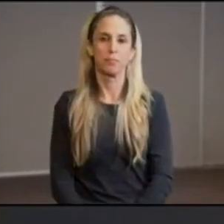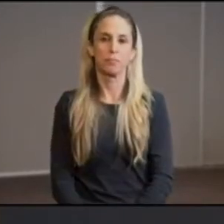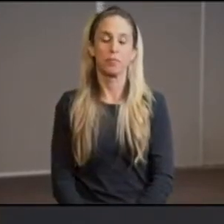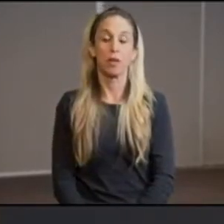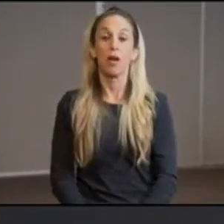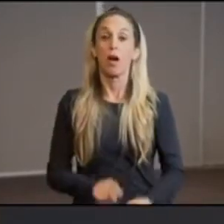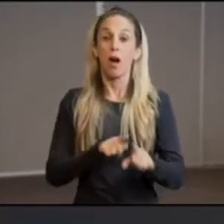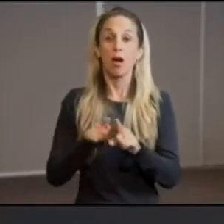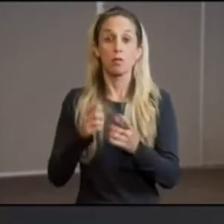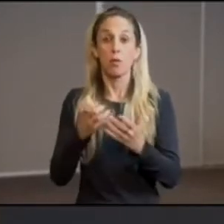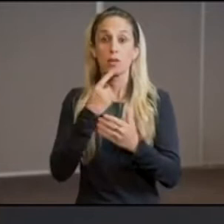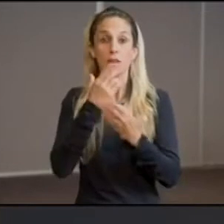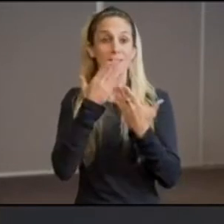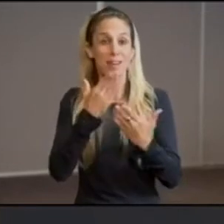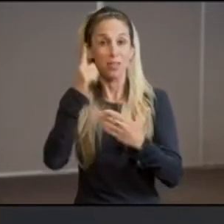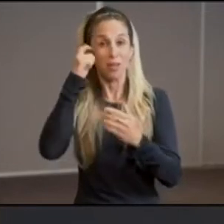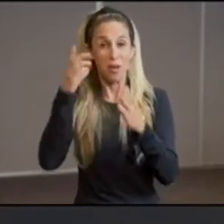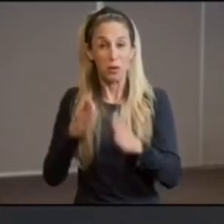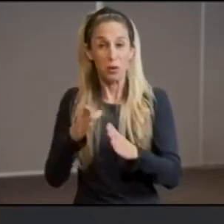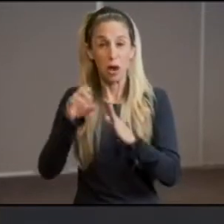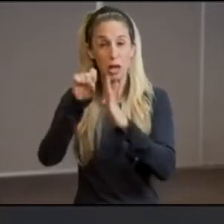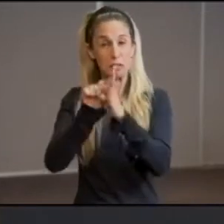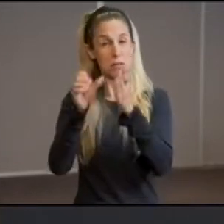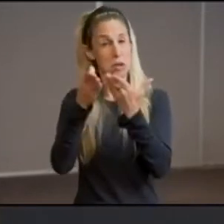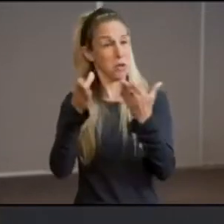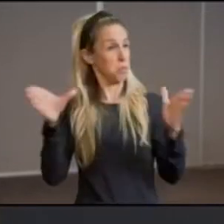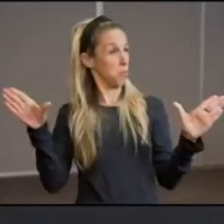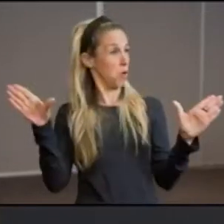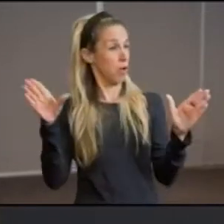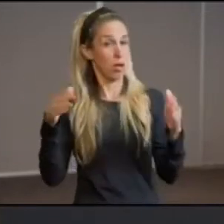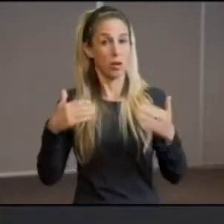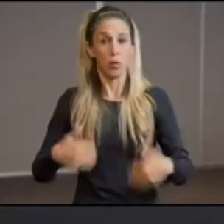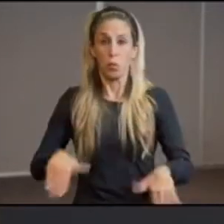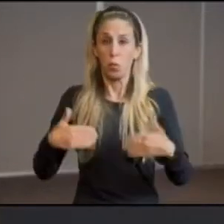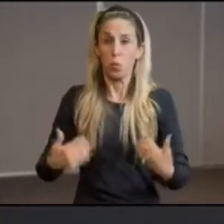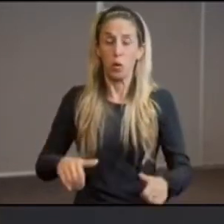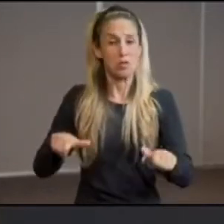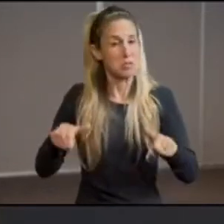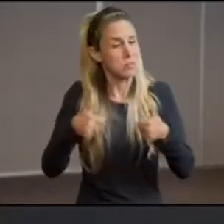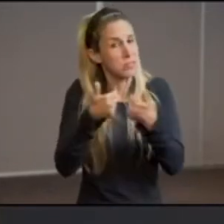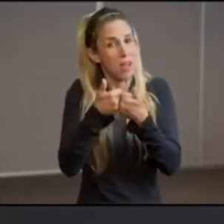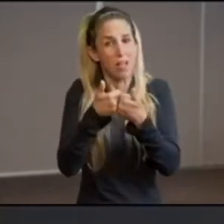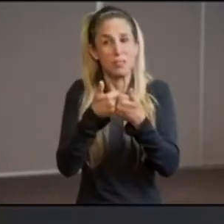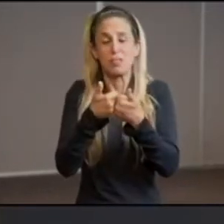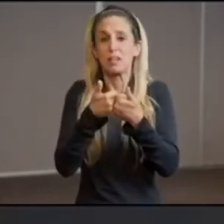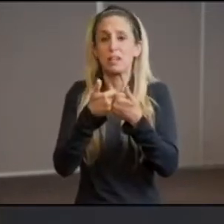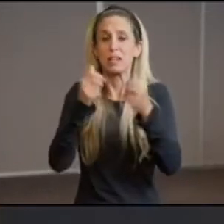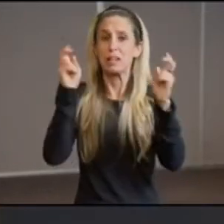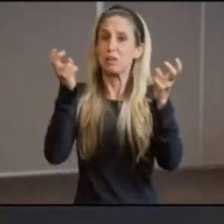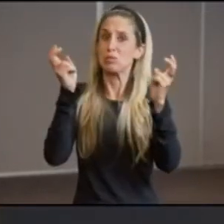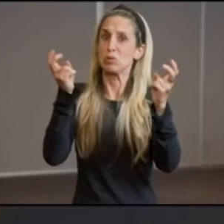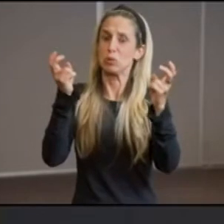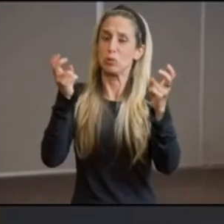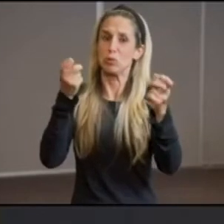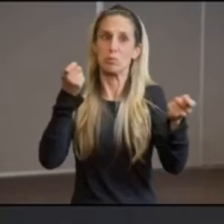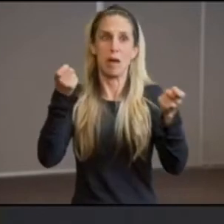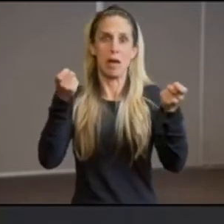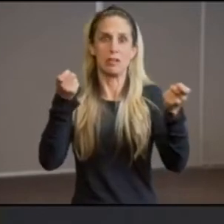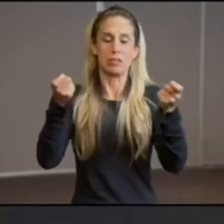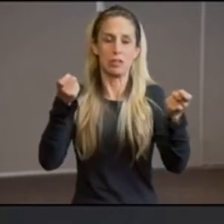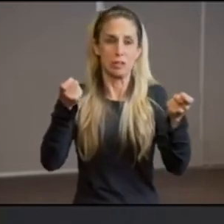want to just say thank you to the governor. At a statewide level, this has been an incredibly challenging issue to be able to